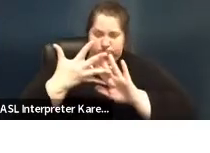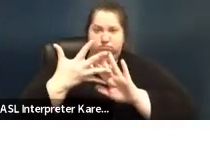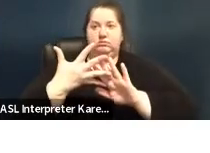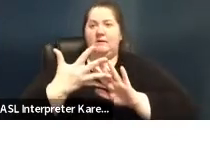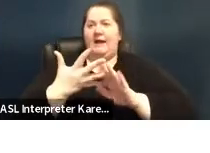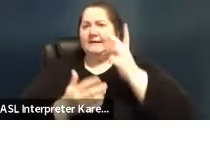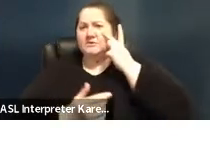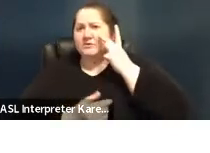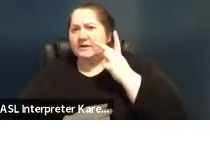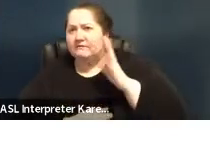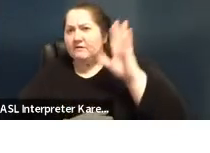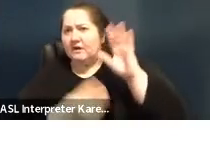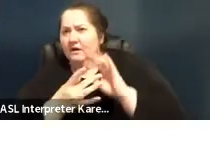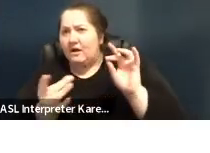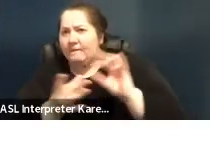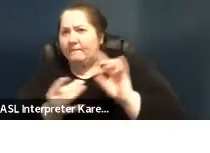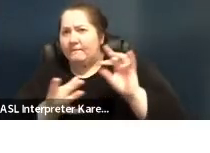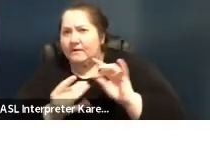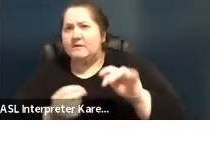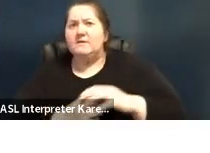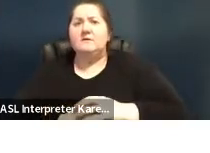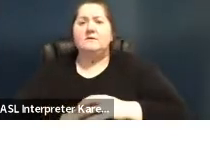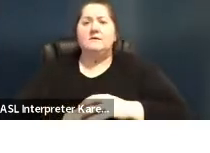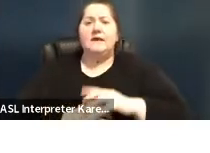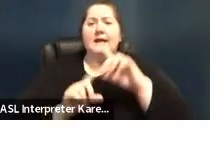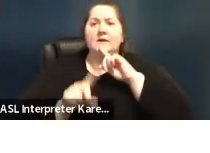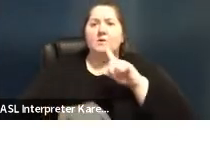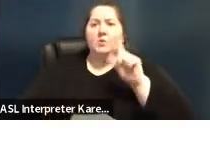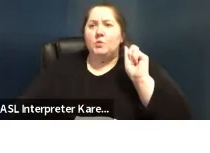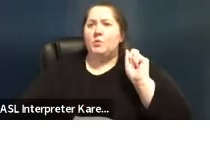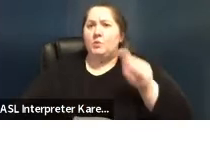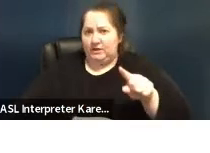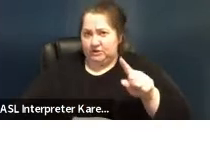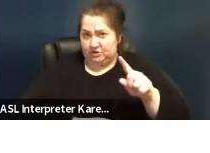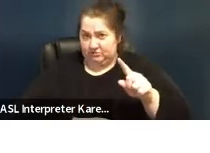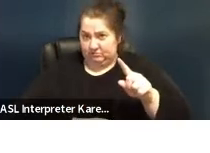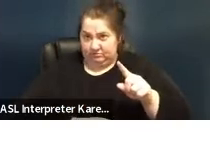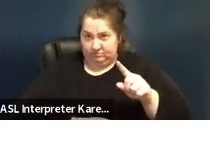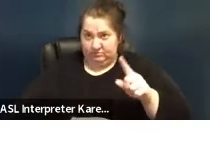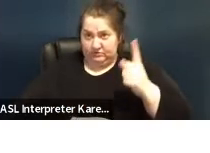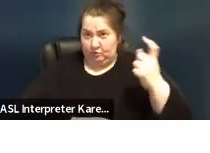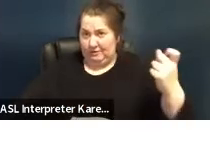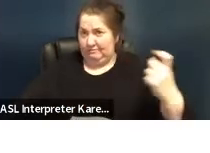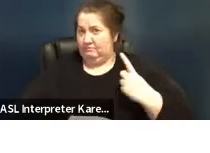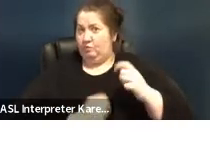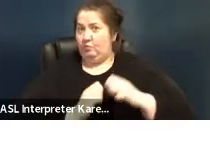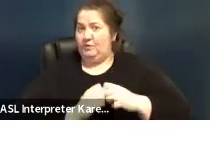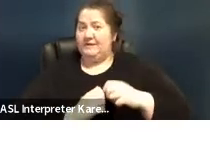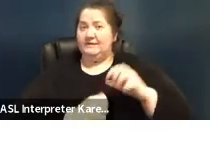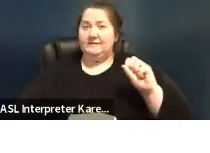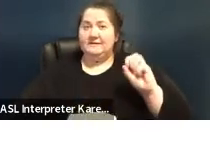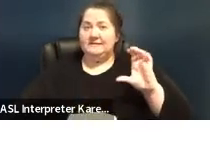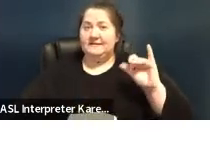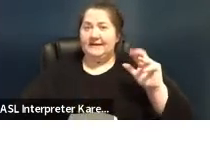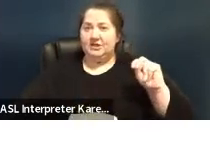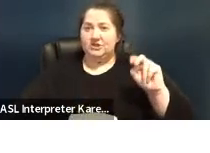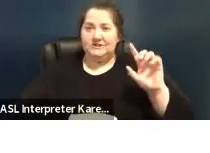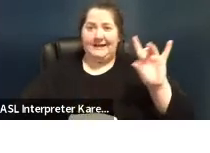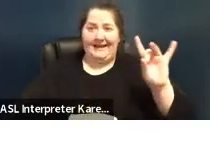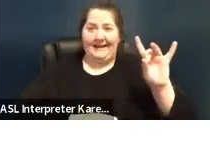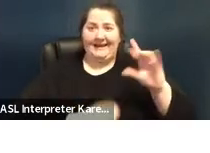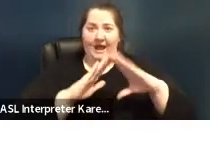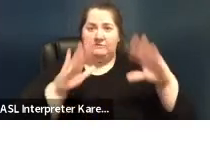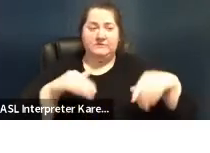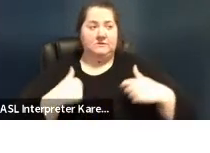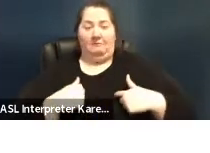I see we have a comment here that answers the question that somebody asked about Section 8. I don't know